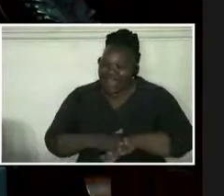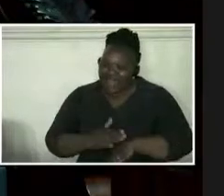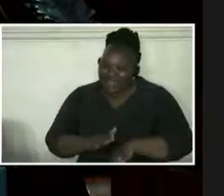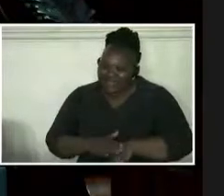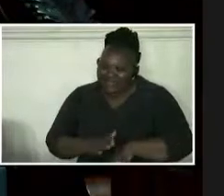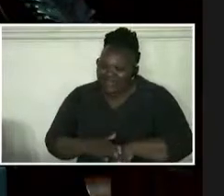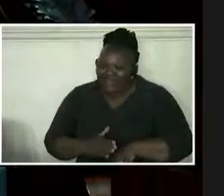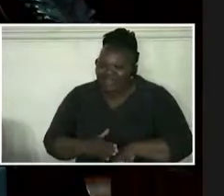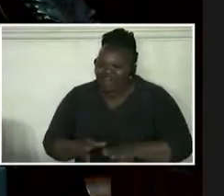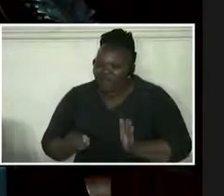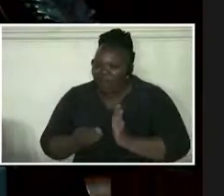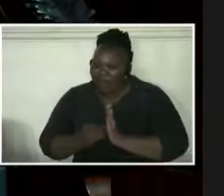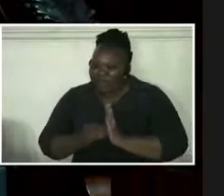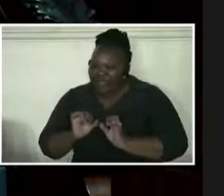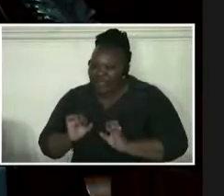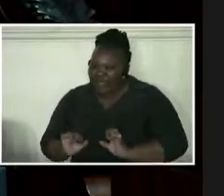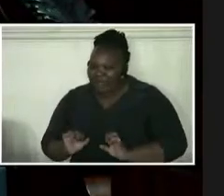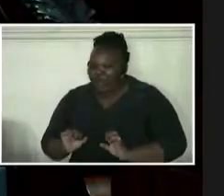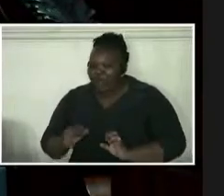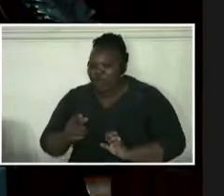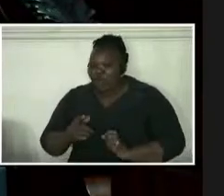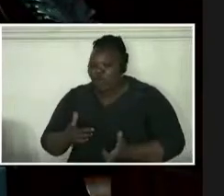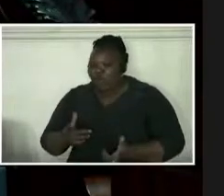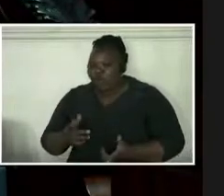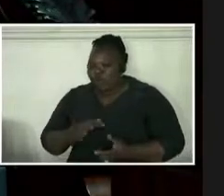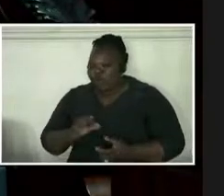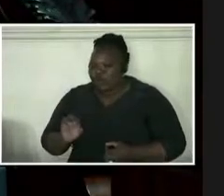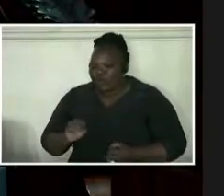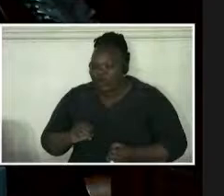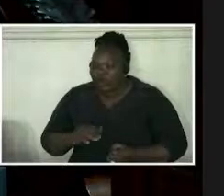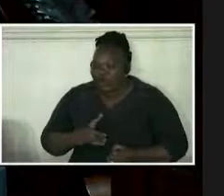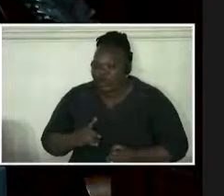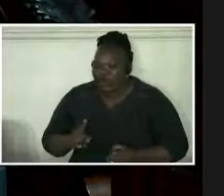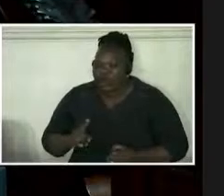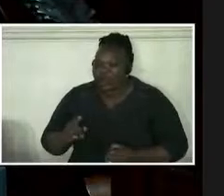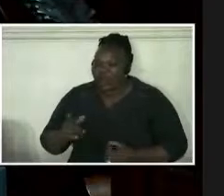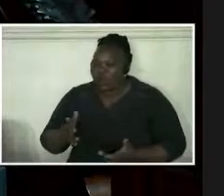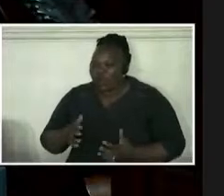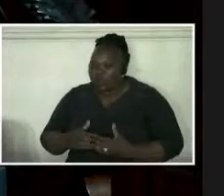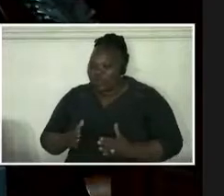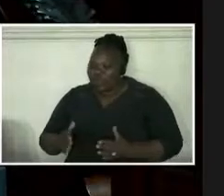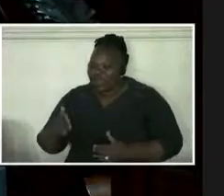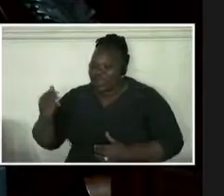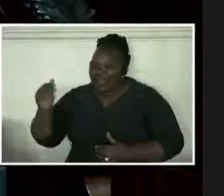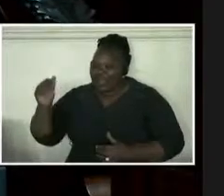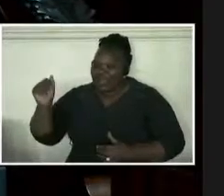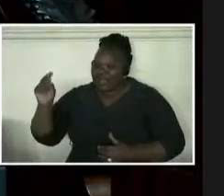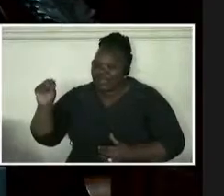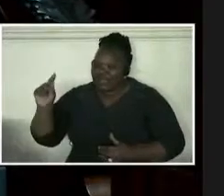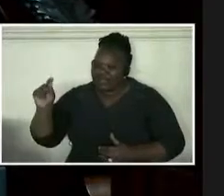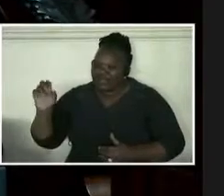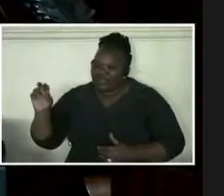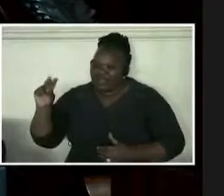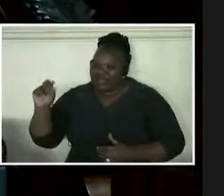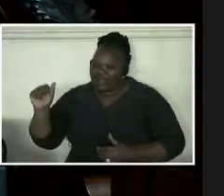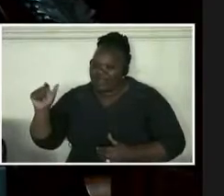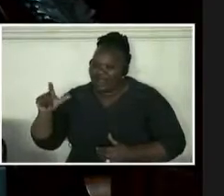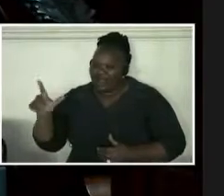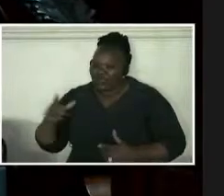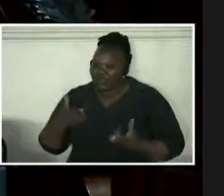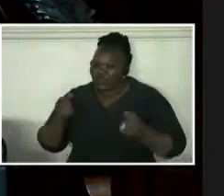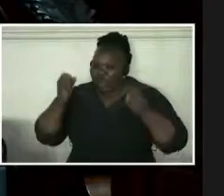our plan to reduce our maternal mortality rate entails the following resuming antenatal clinic community dialogues to raise awareness in the